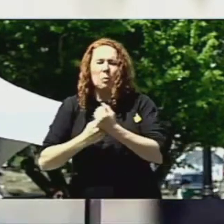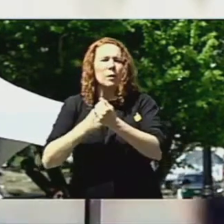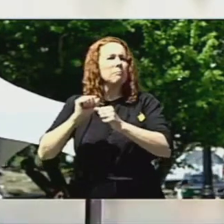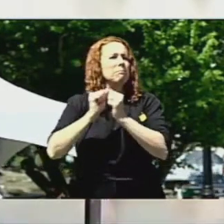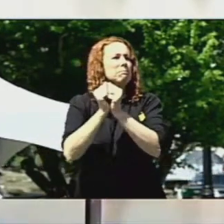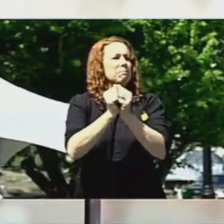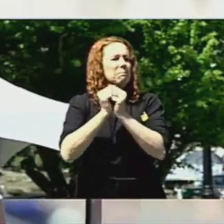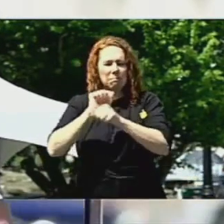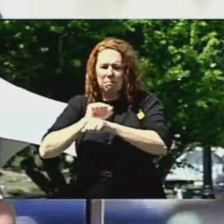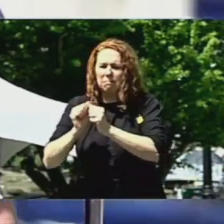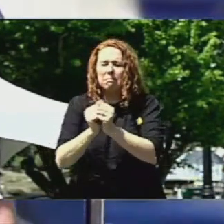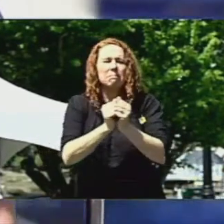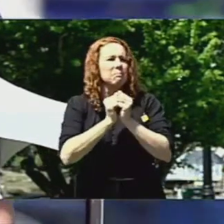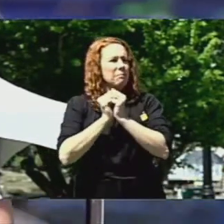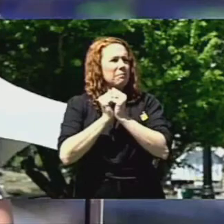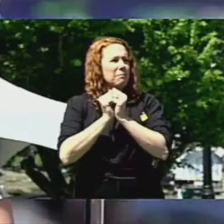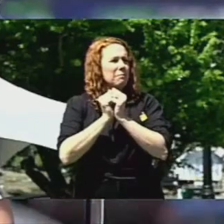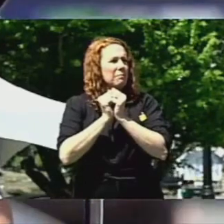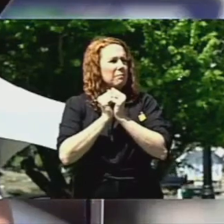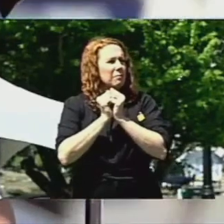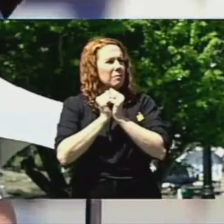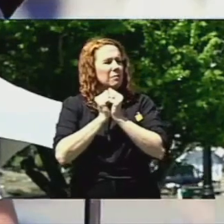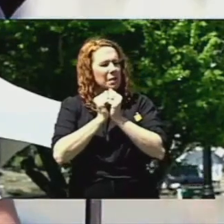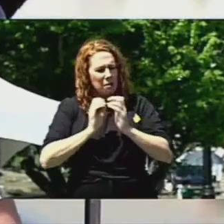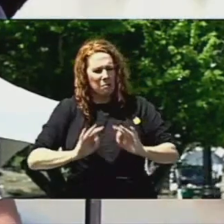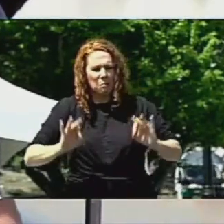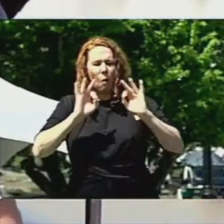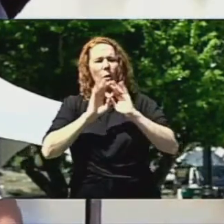And we do so to look after our spaken,